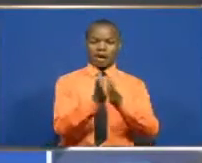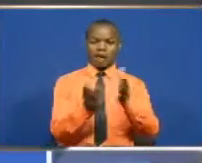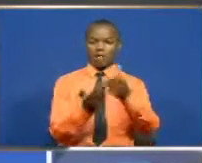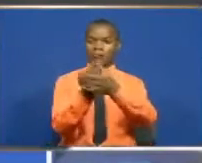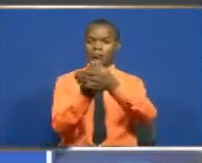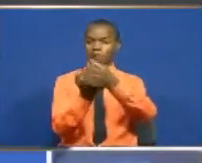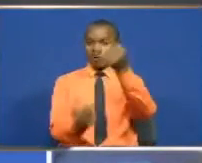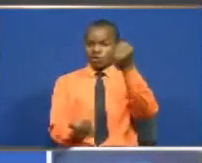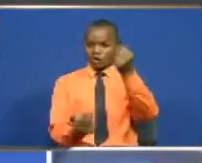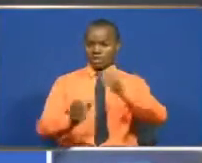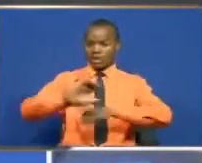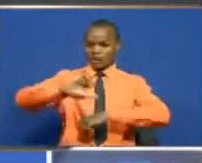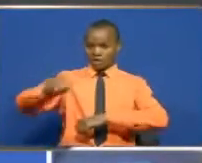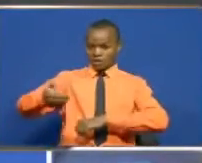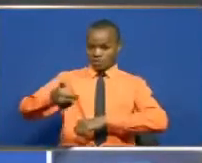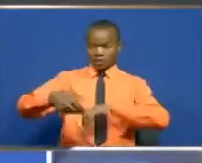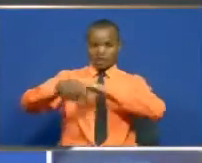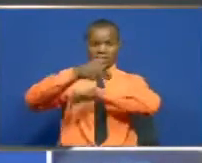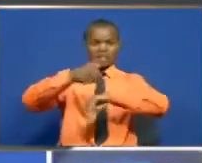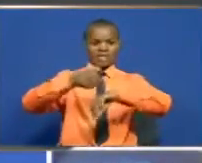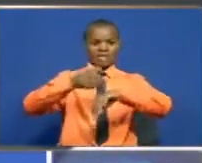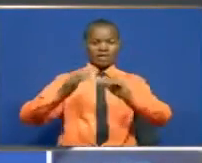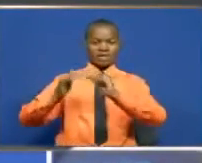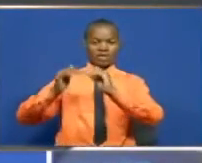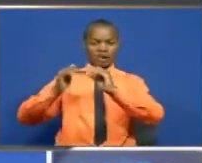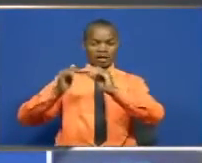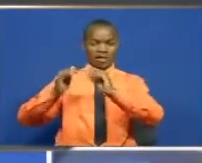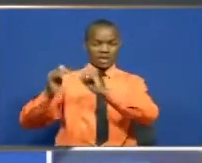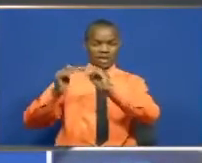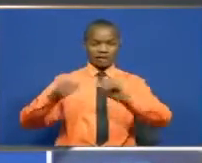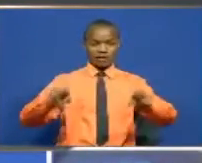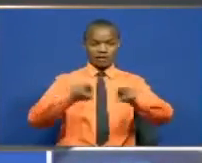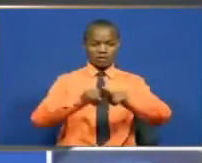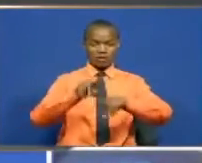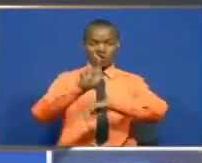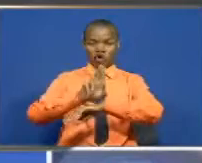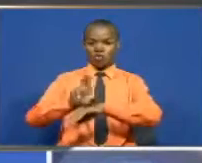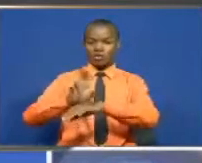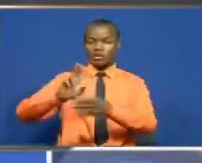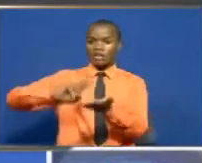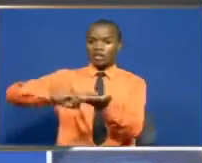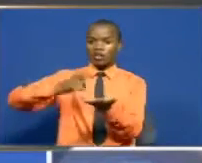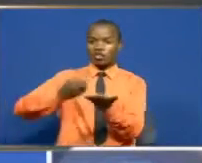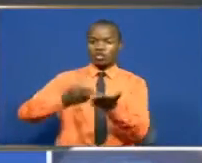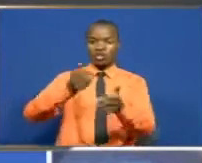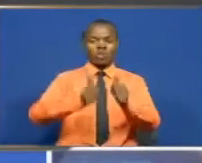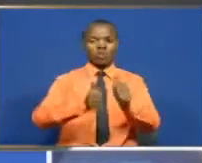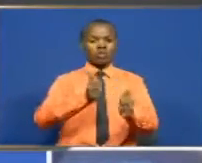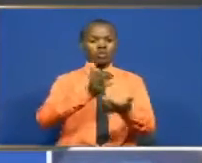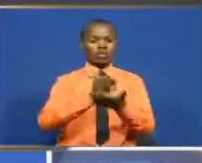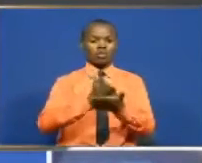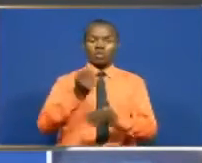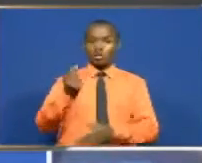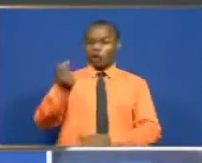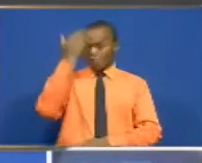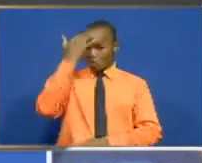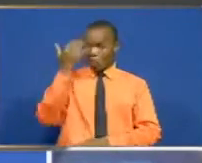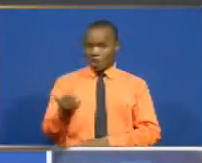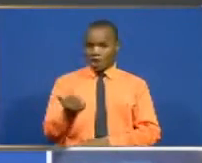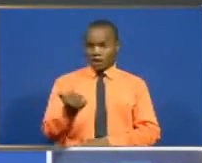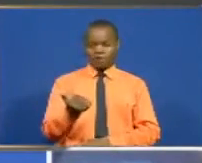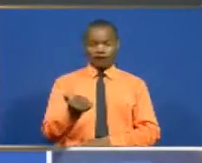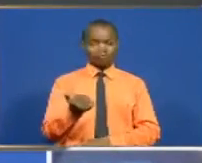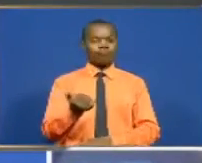national levels draw on limited resources that have become even more diminished due to the social economic